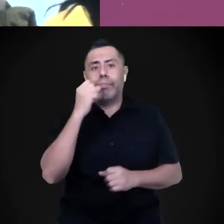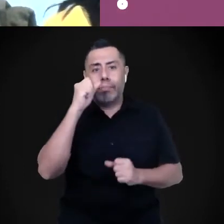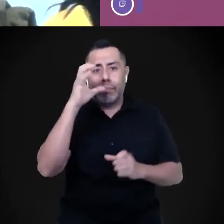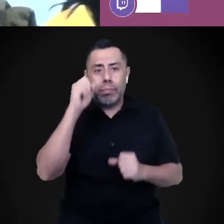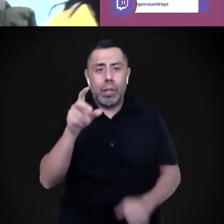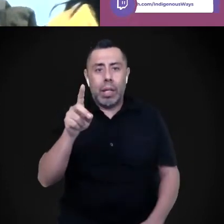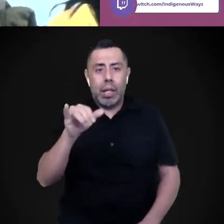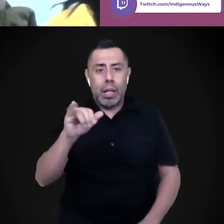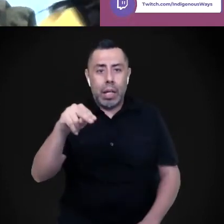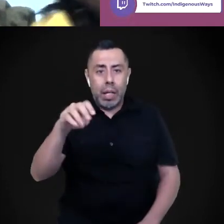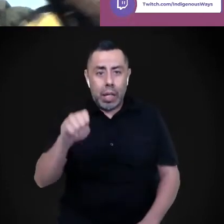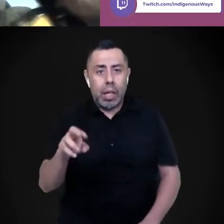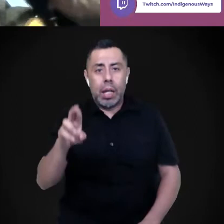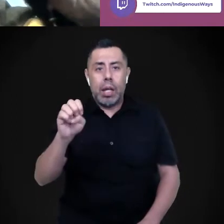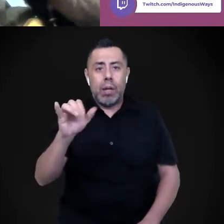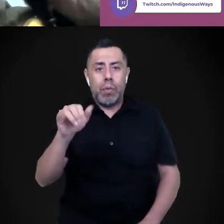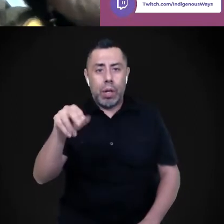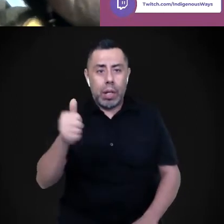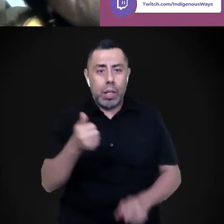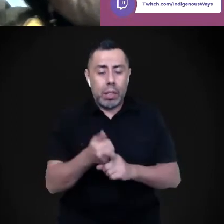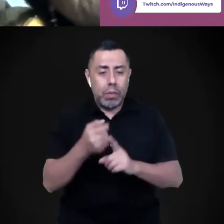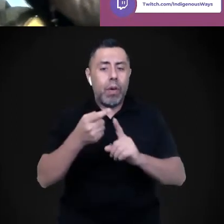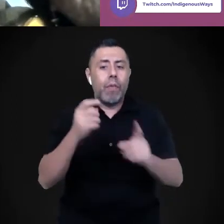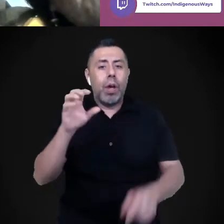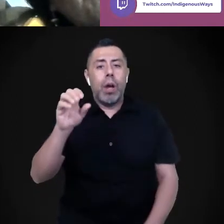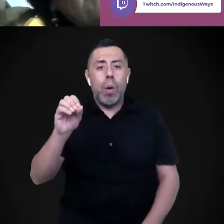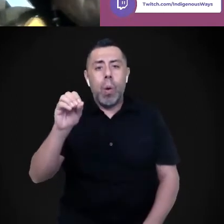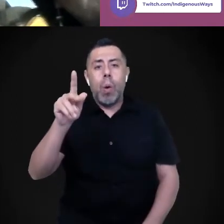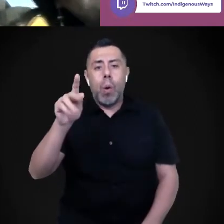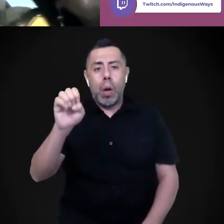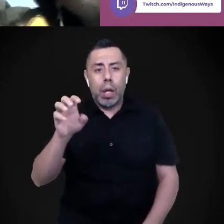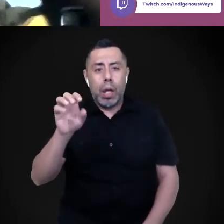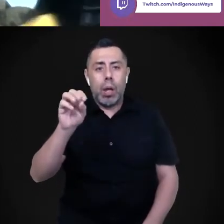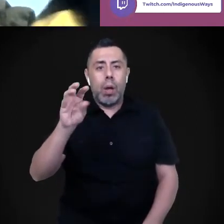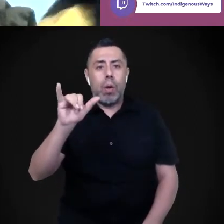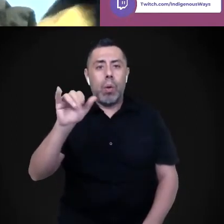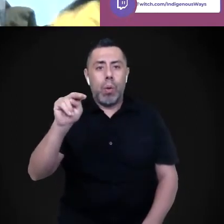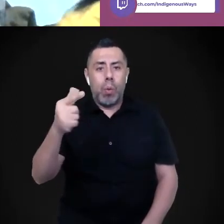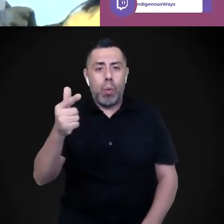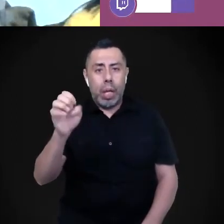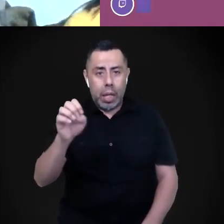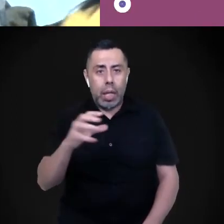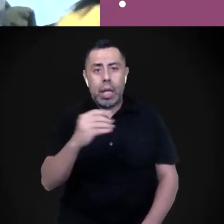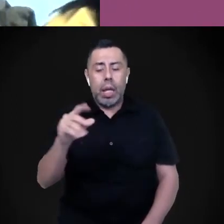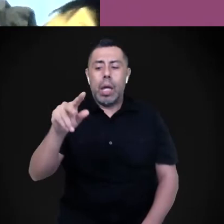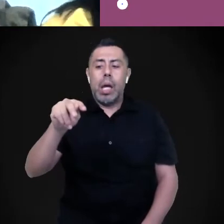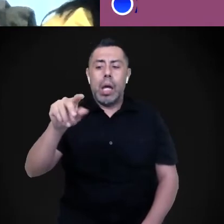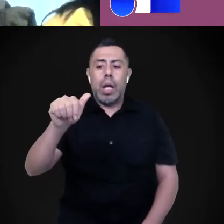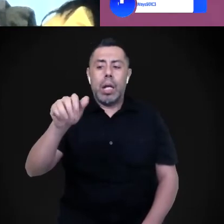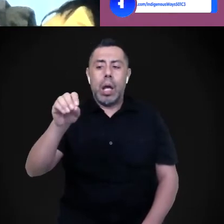who is from Oke Awinge and also Taos Pueblos. She was